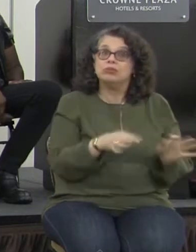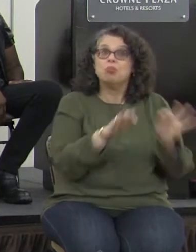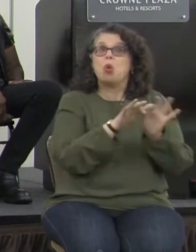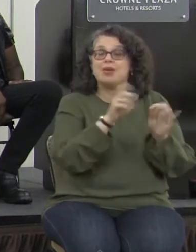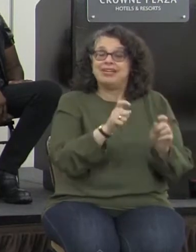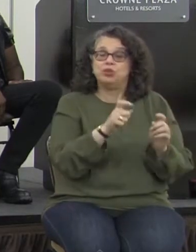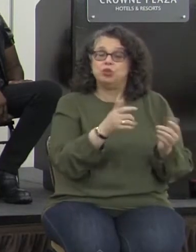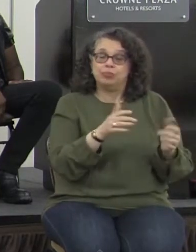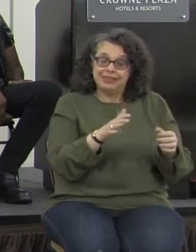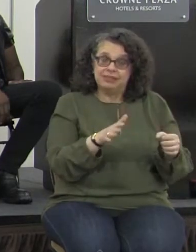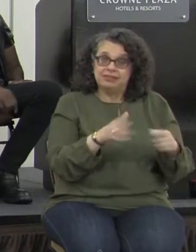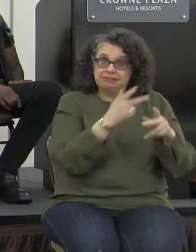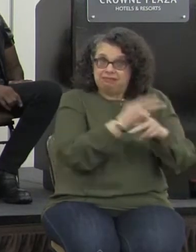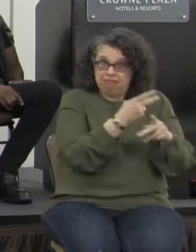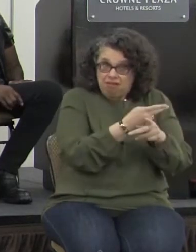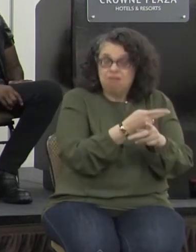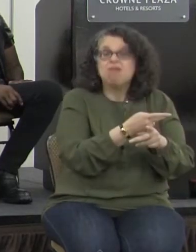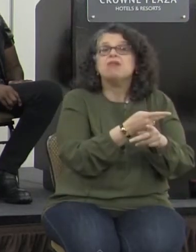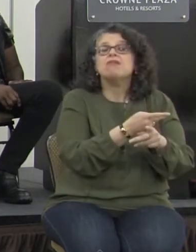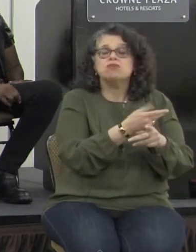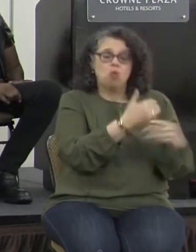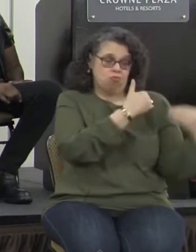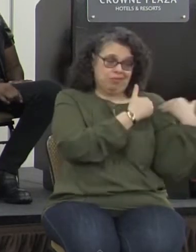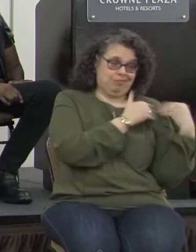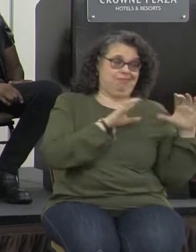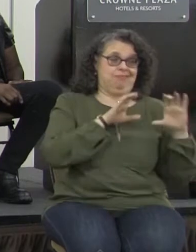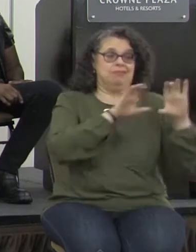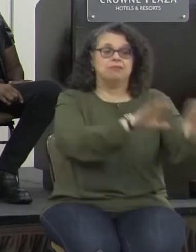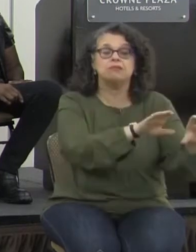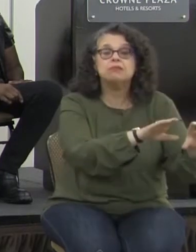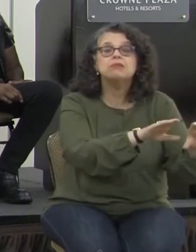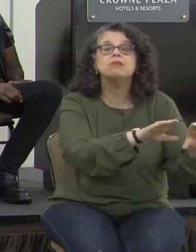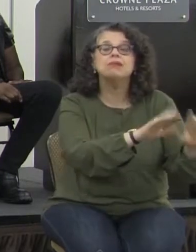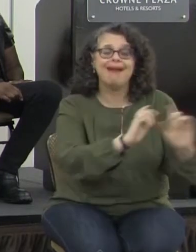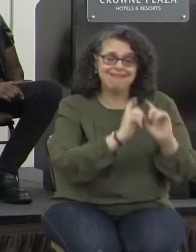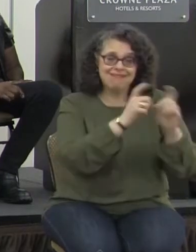the responsibility of being